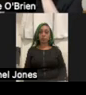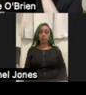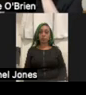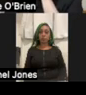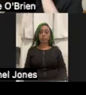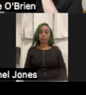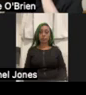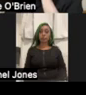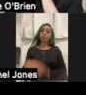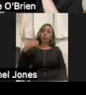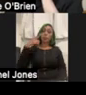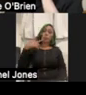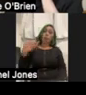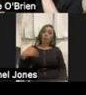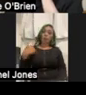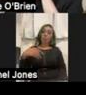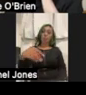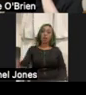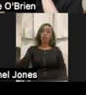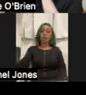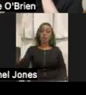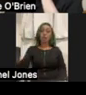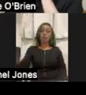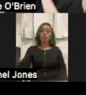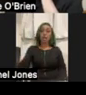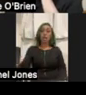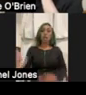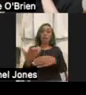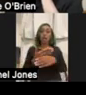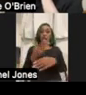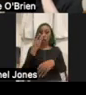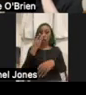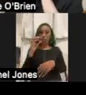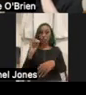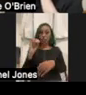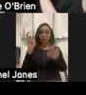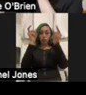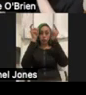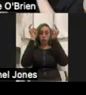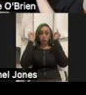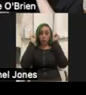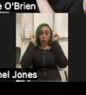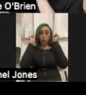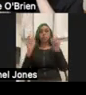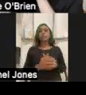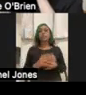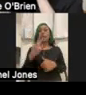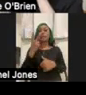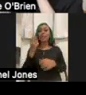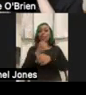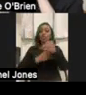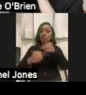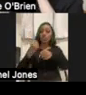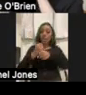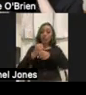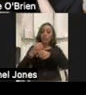a white woman in my early 30s with short brown hair. I'm a second generation migrant in the